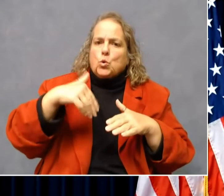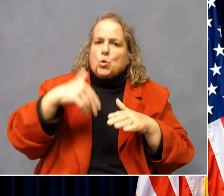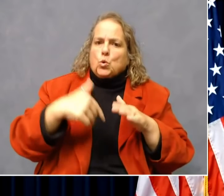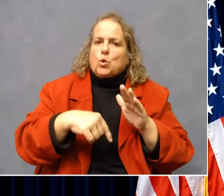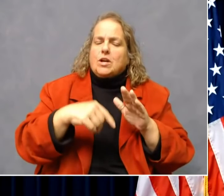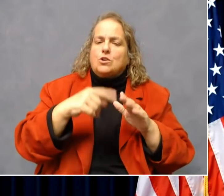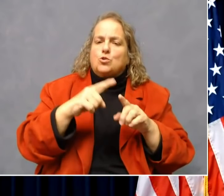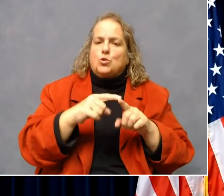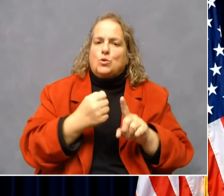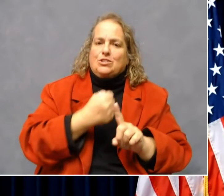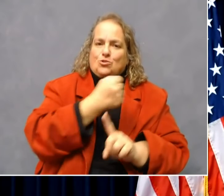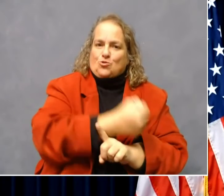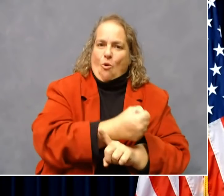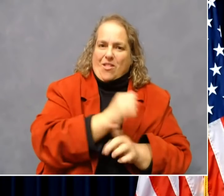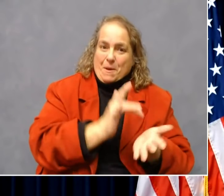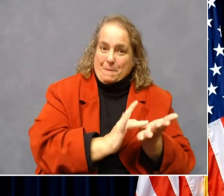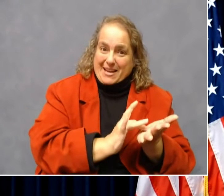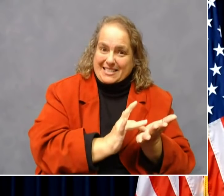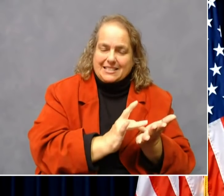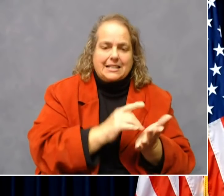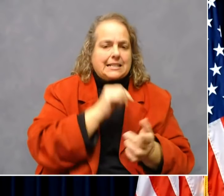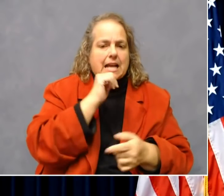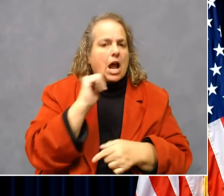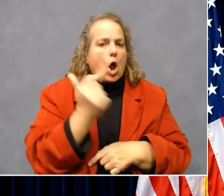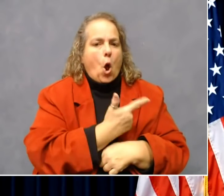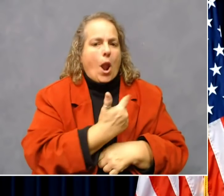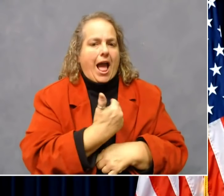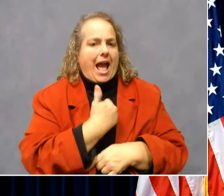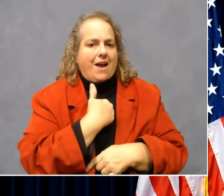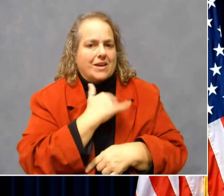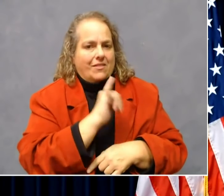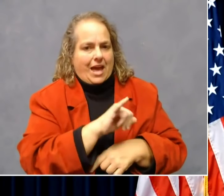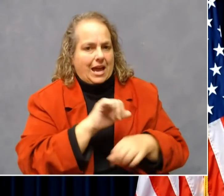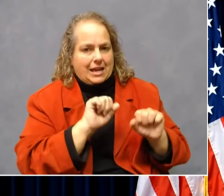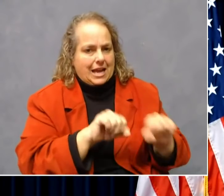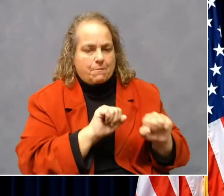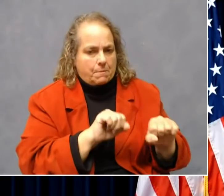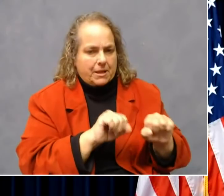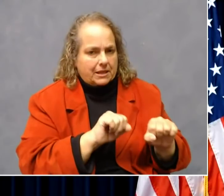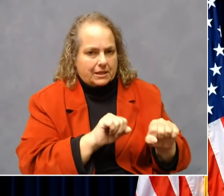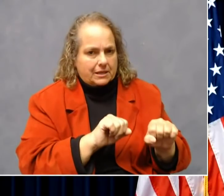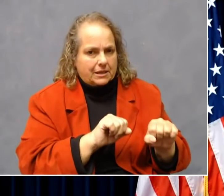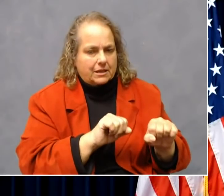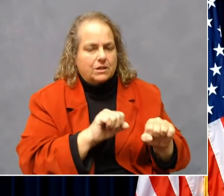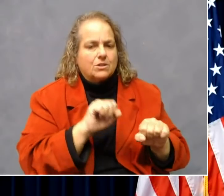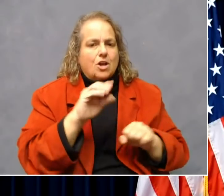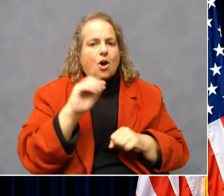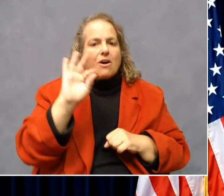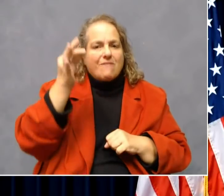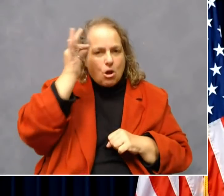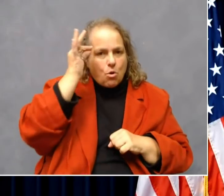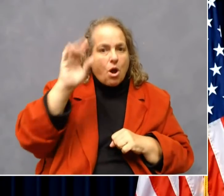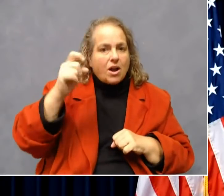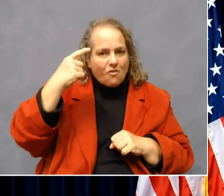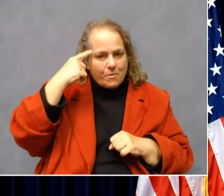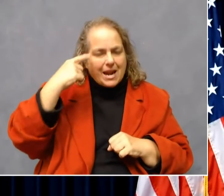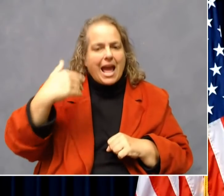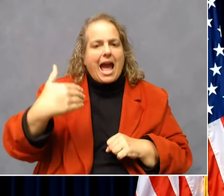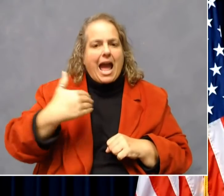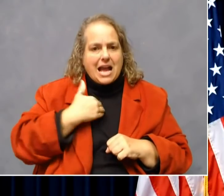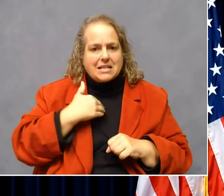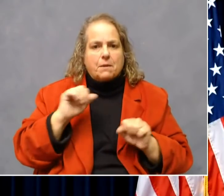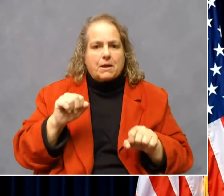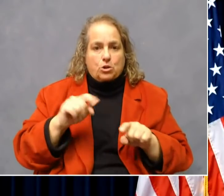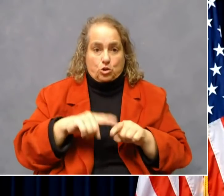federal government can ship directly to them in different levels. So we look over we agree with the allocation and where it's going. And the